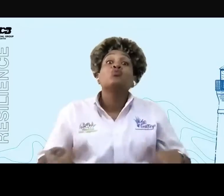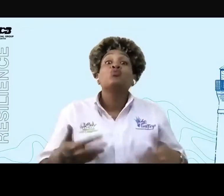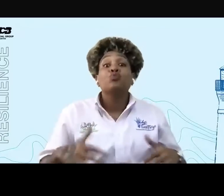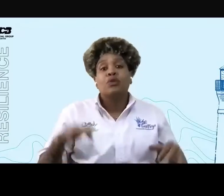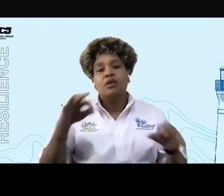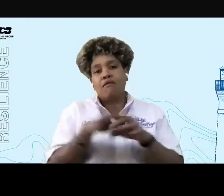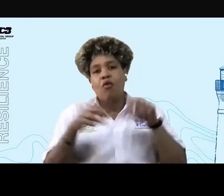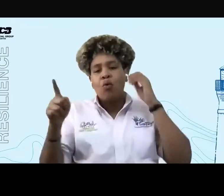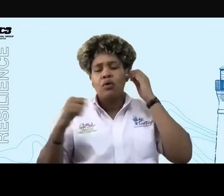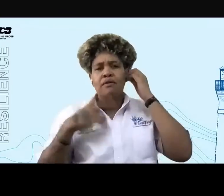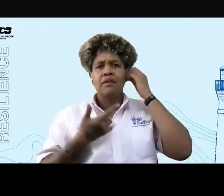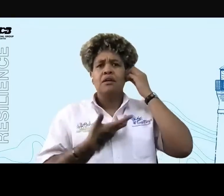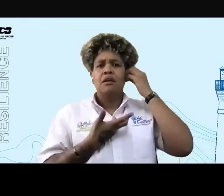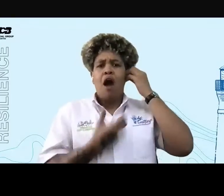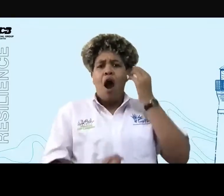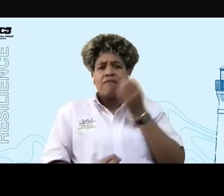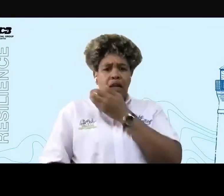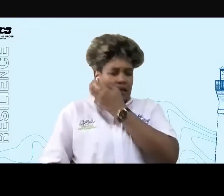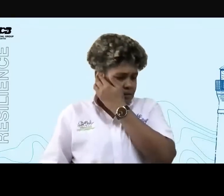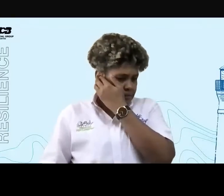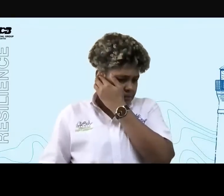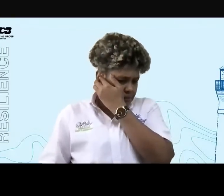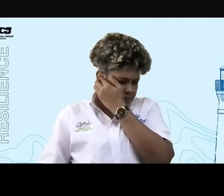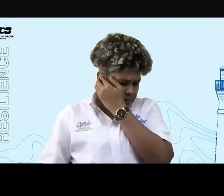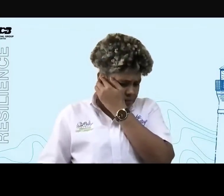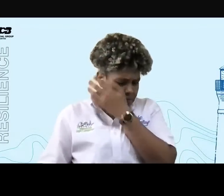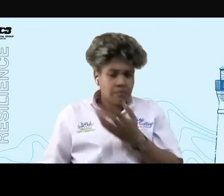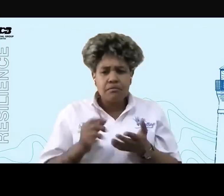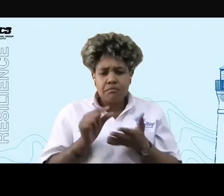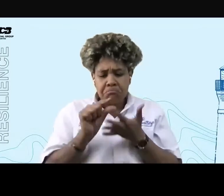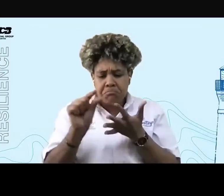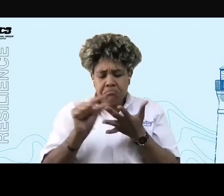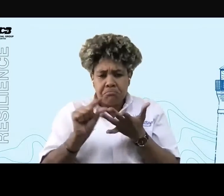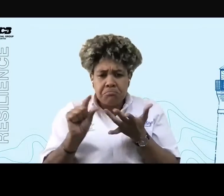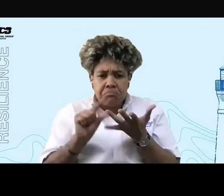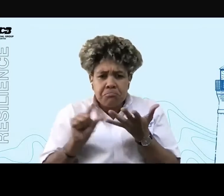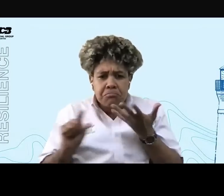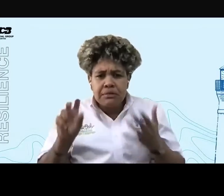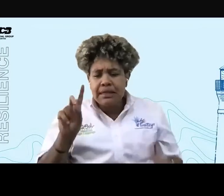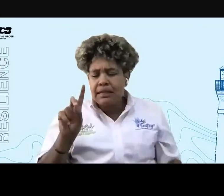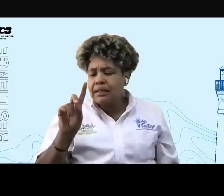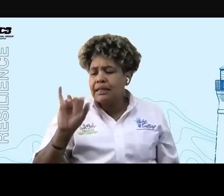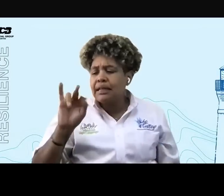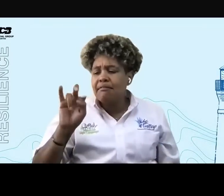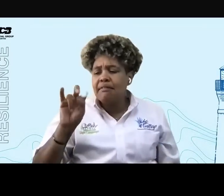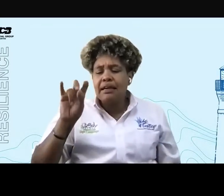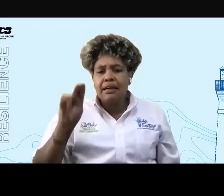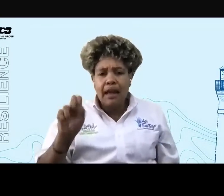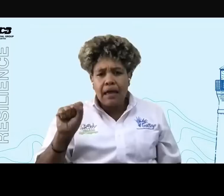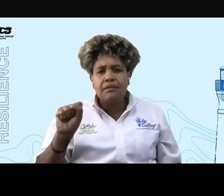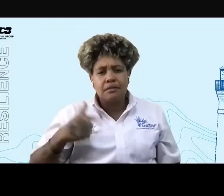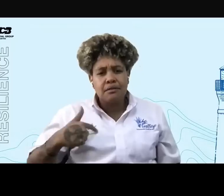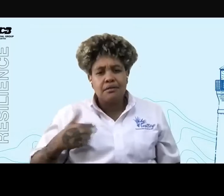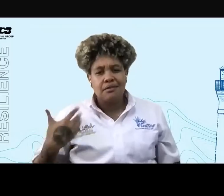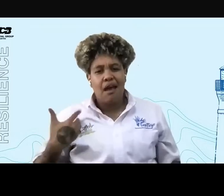of confidence. Dividends. For nearly 3.5 years,